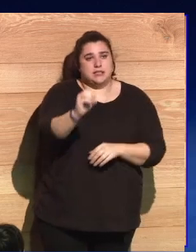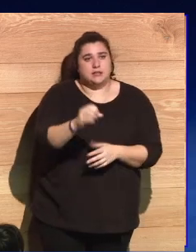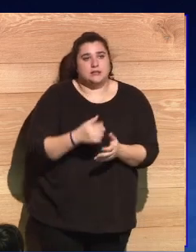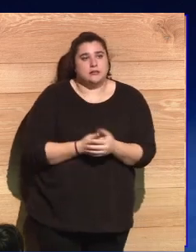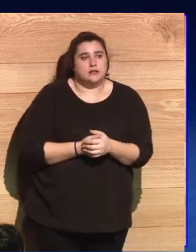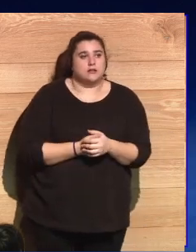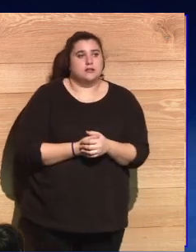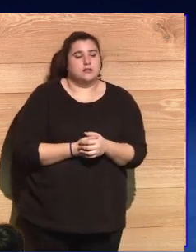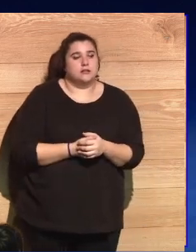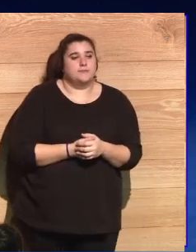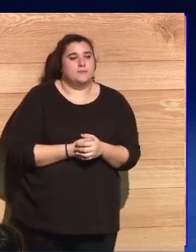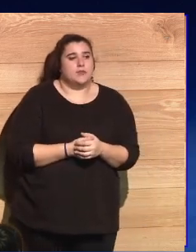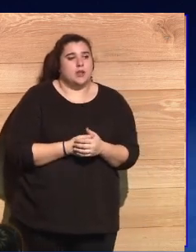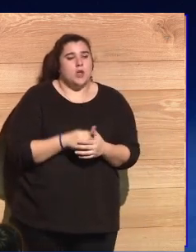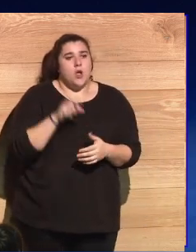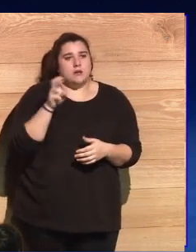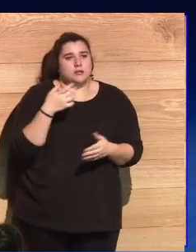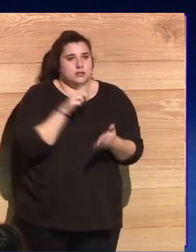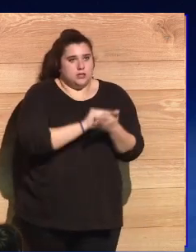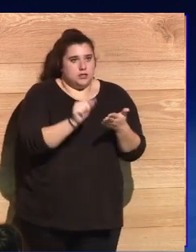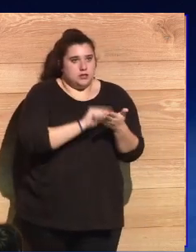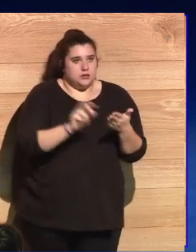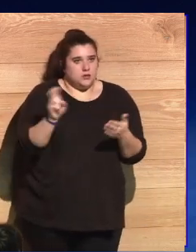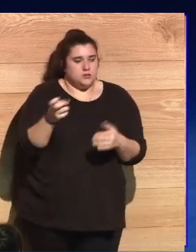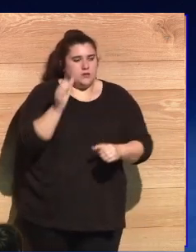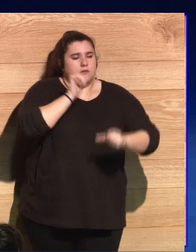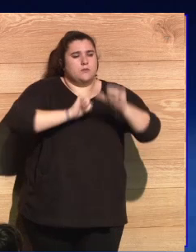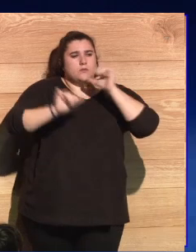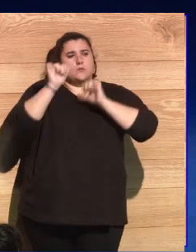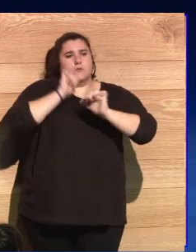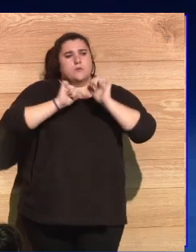who drank himself to death, but he left behind some beautiful work.